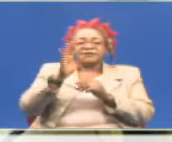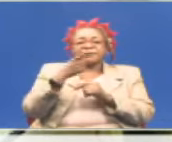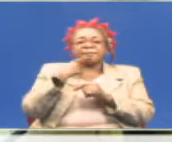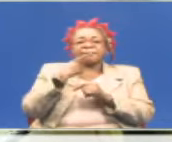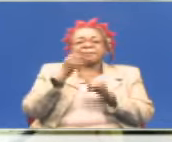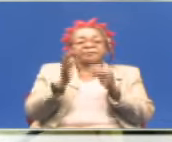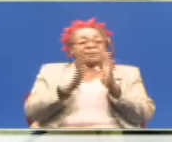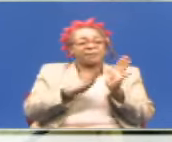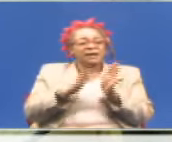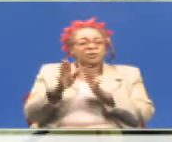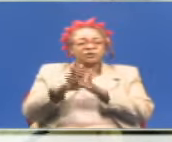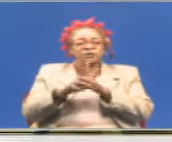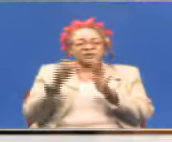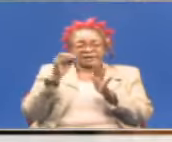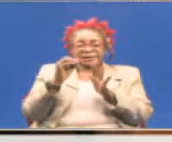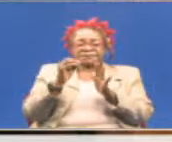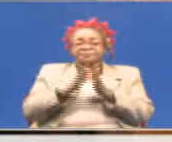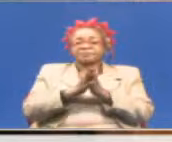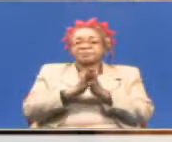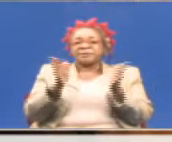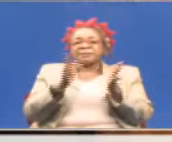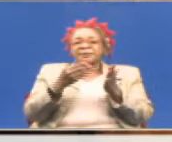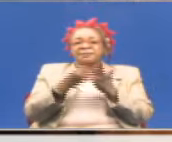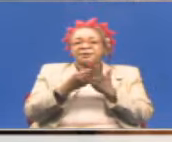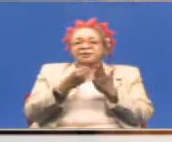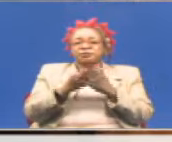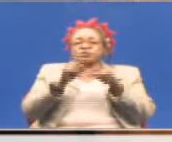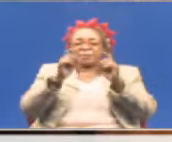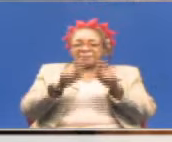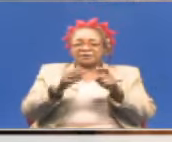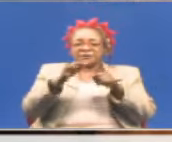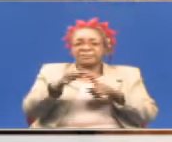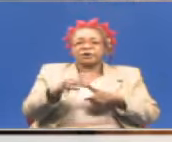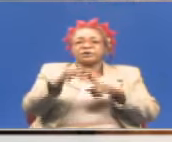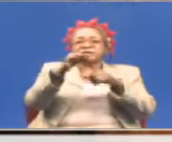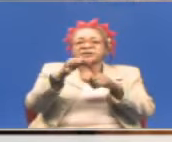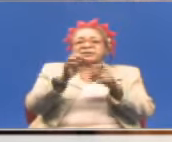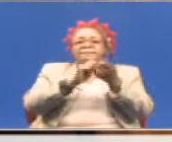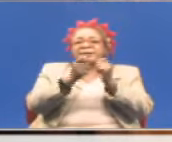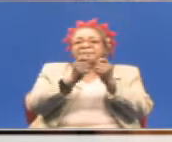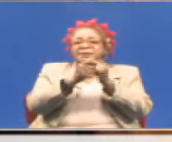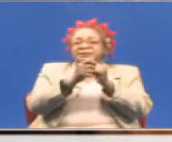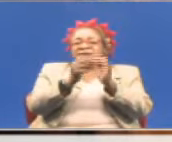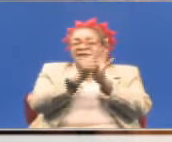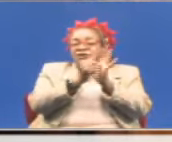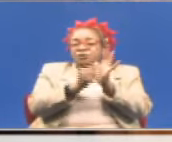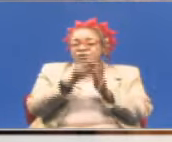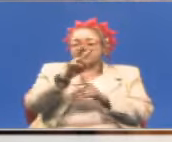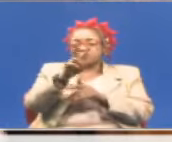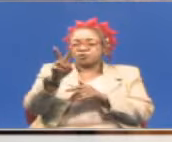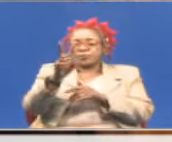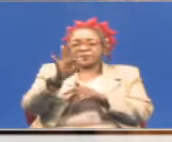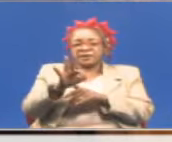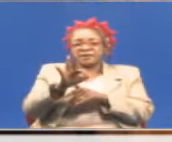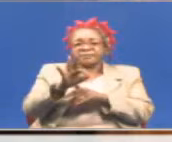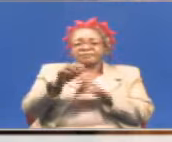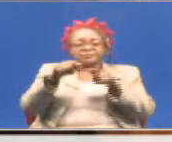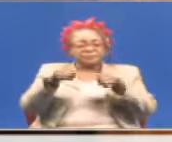to steal public monies. We need to prioritize the amendment of Article 223. And it's not just for